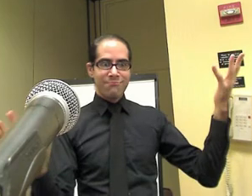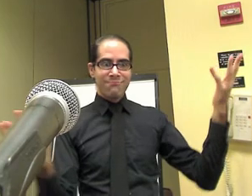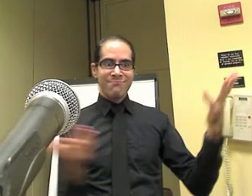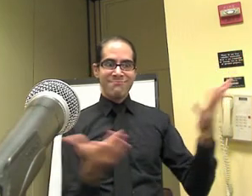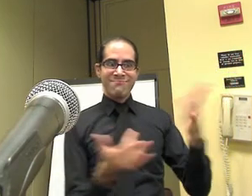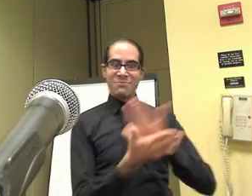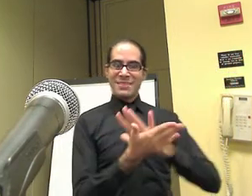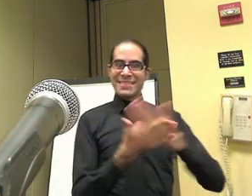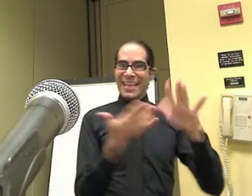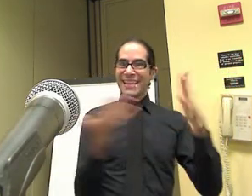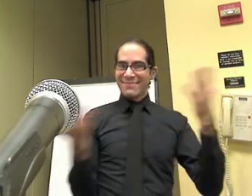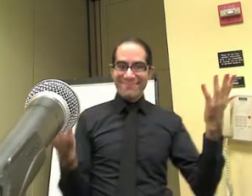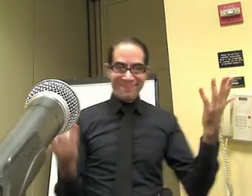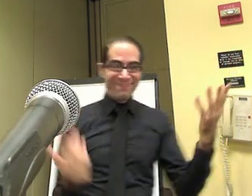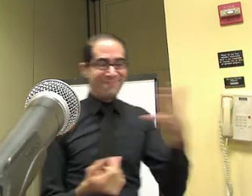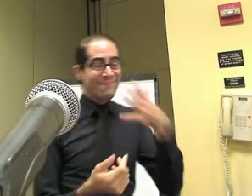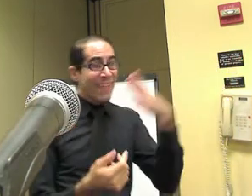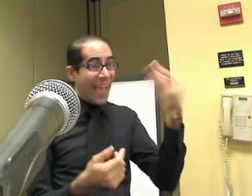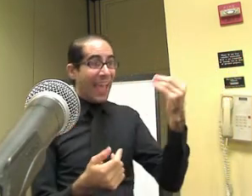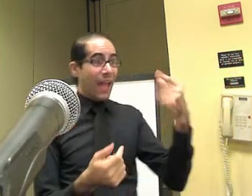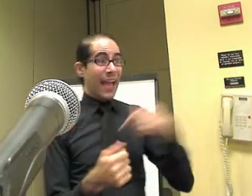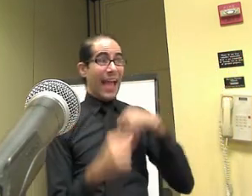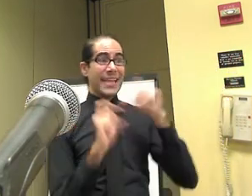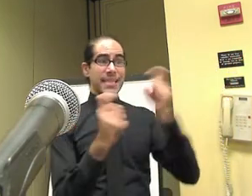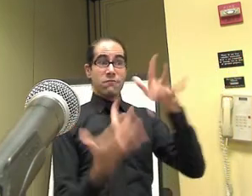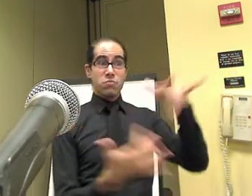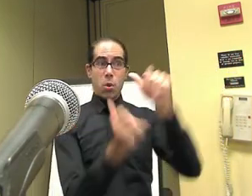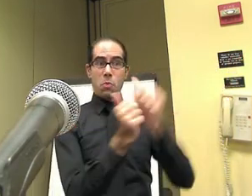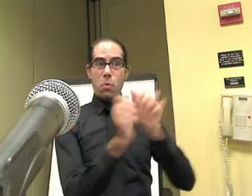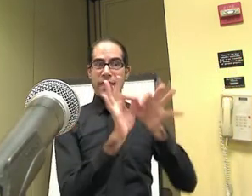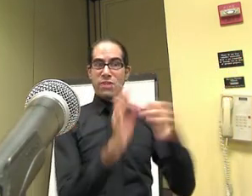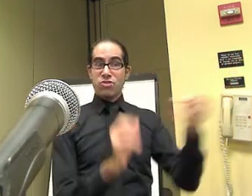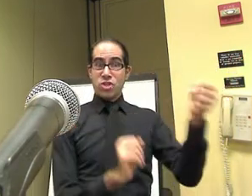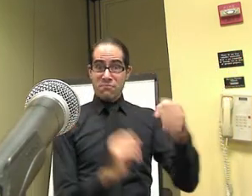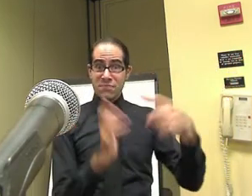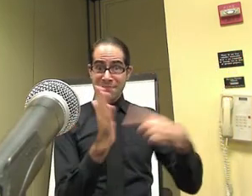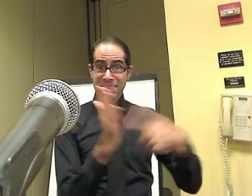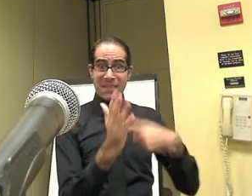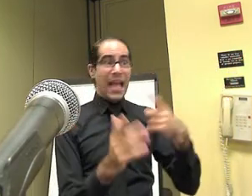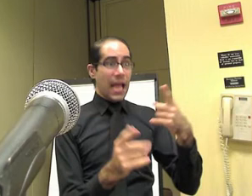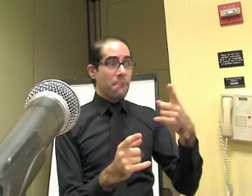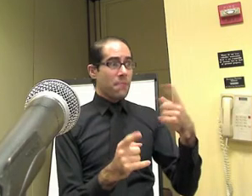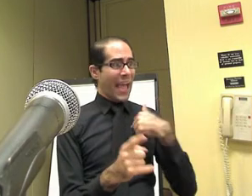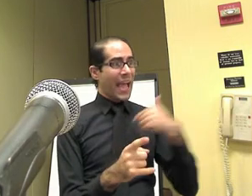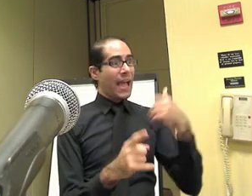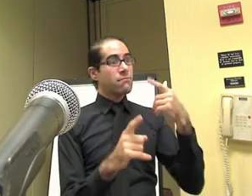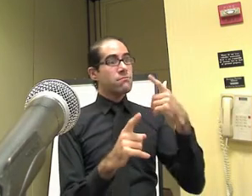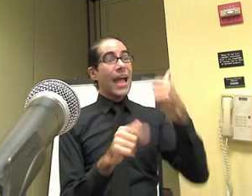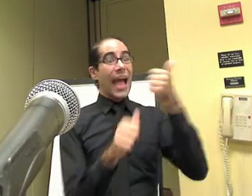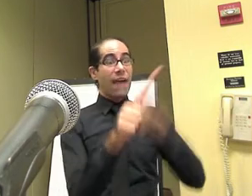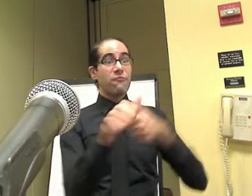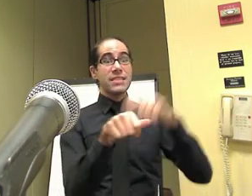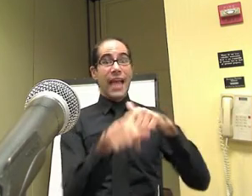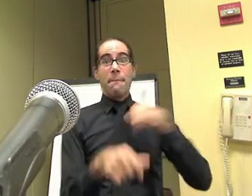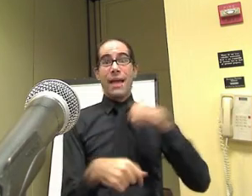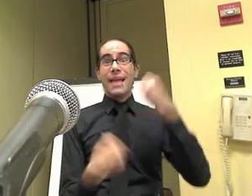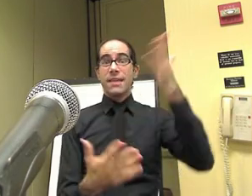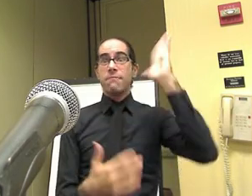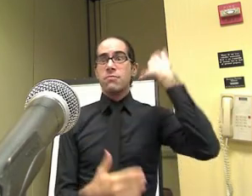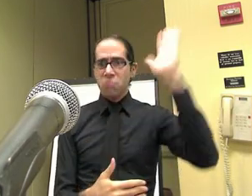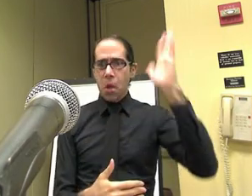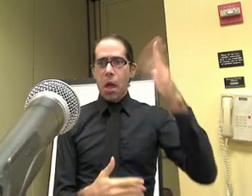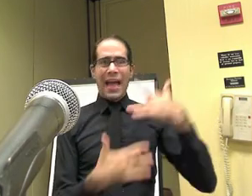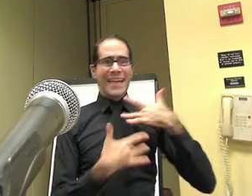I let people know that I lead guides, I lead tours, and I work at the museum. Sometimes we do get interpreters in